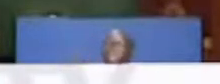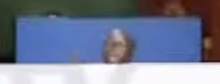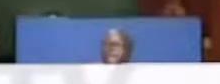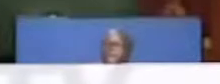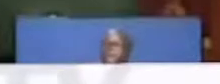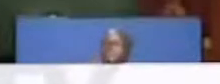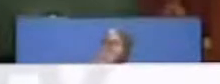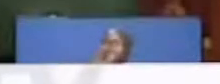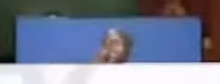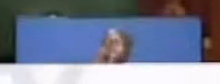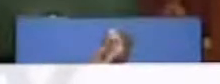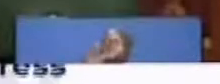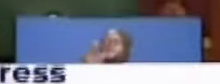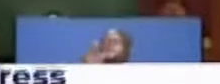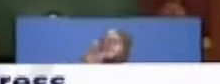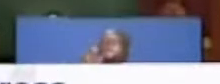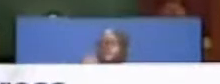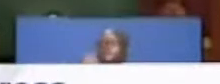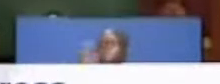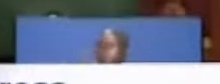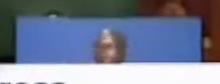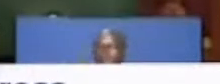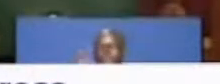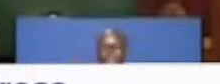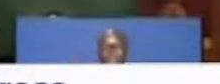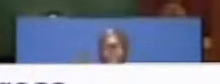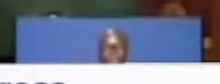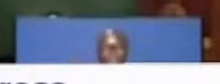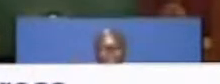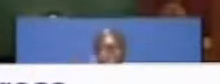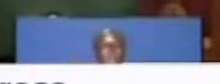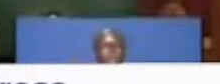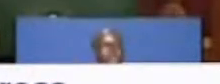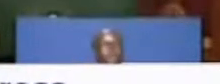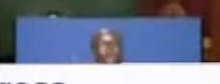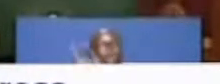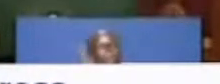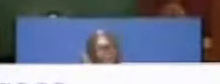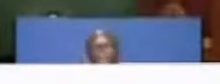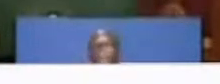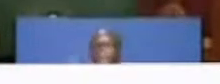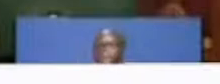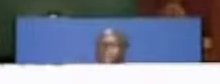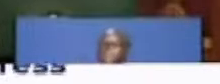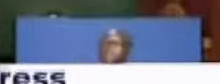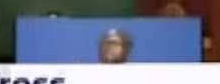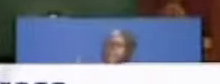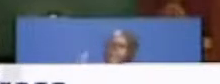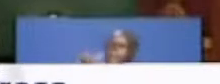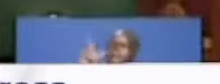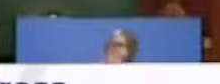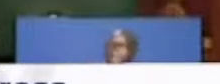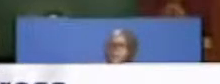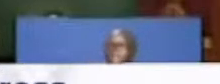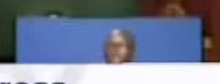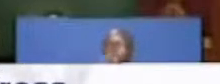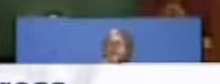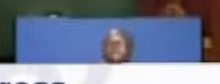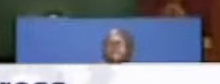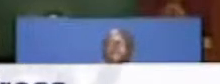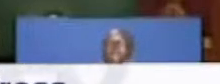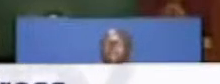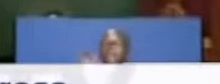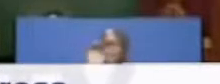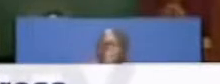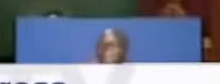15,054 hospital beds in 2020. Nairobi has also experienced an expansion of 57%, from